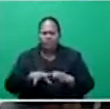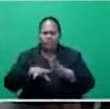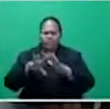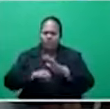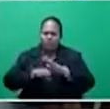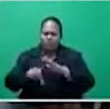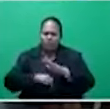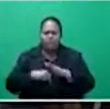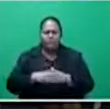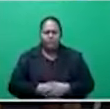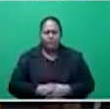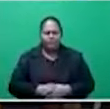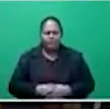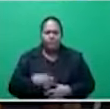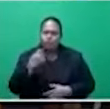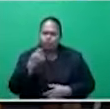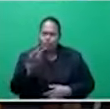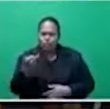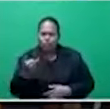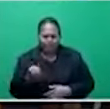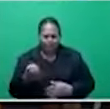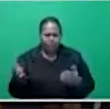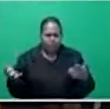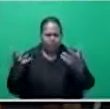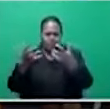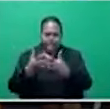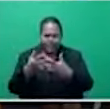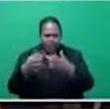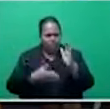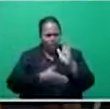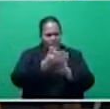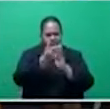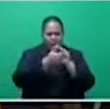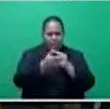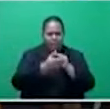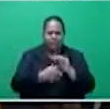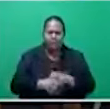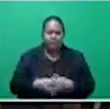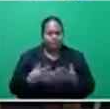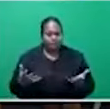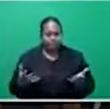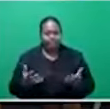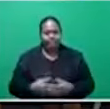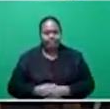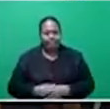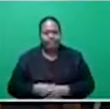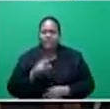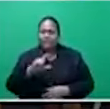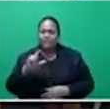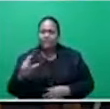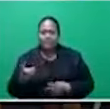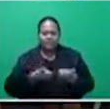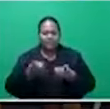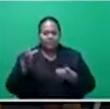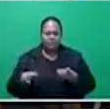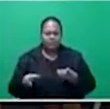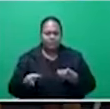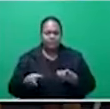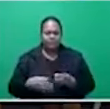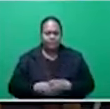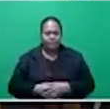his salary will be aligned. Hoping for positive and fair outcome. This is in line with the whistleblower policy and is copied Director Assurance and